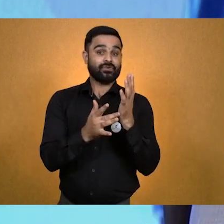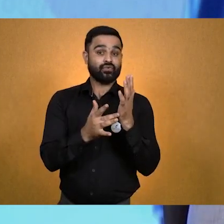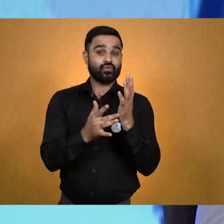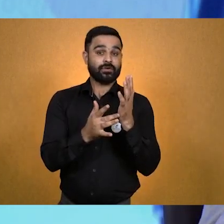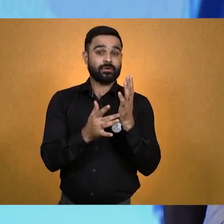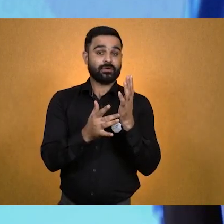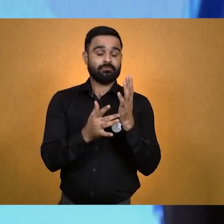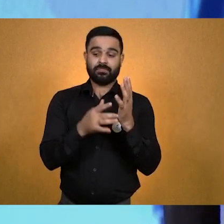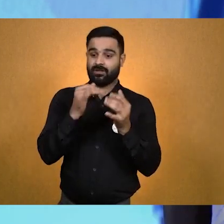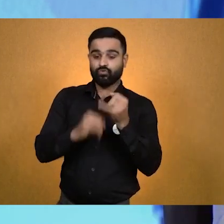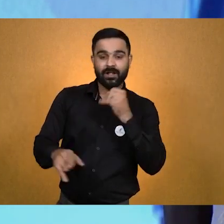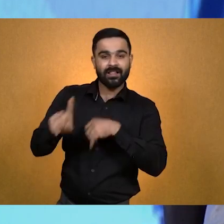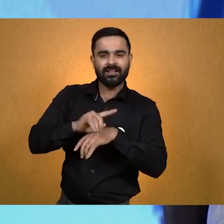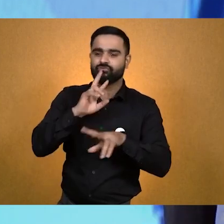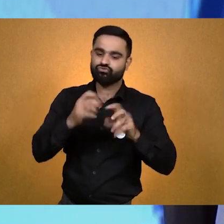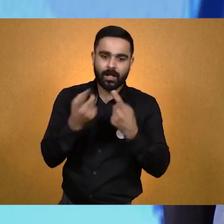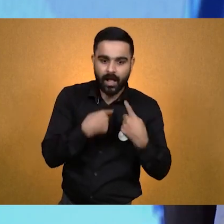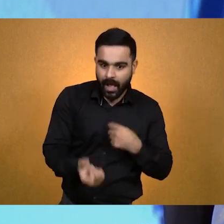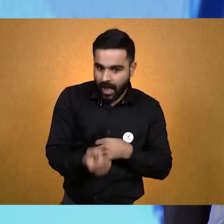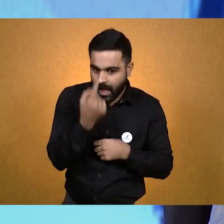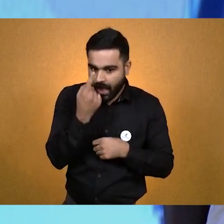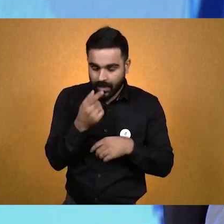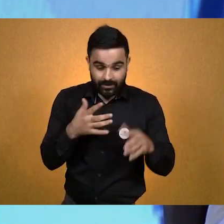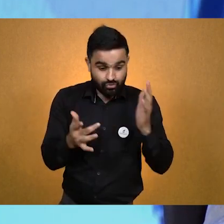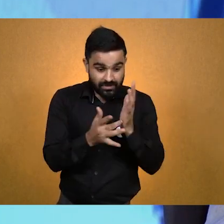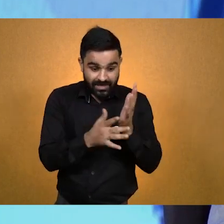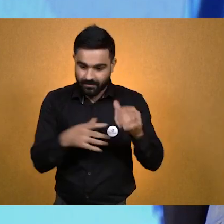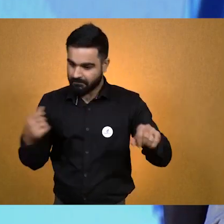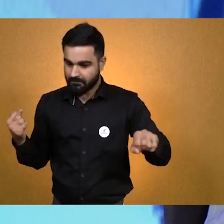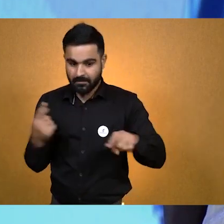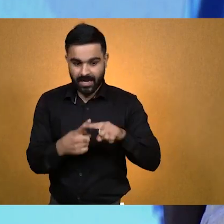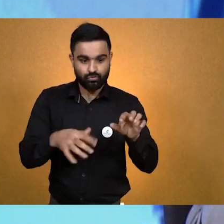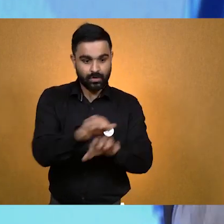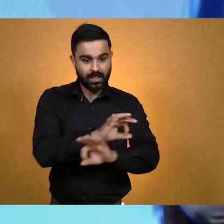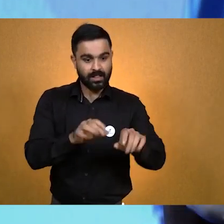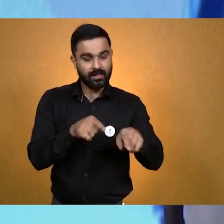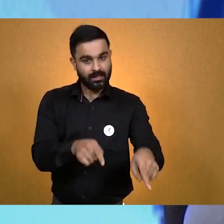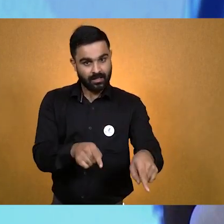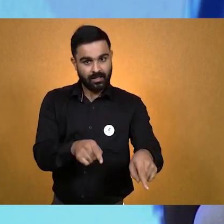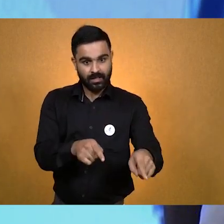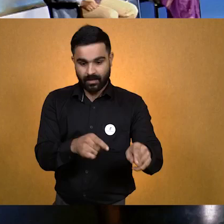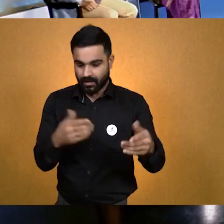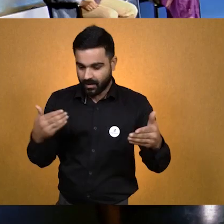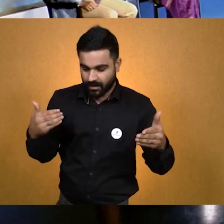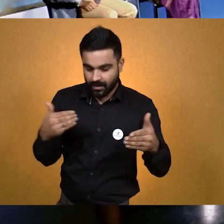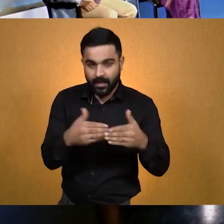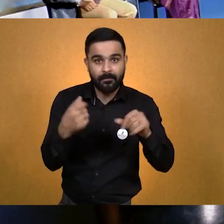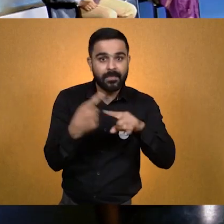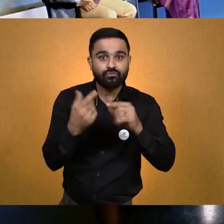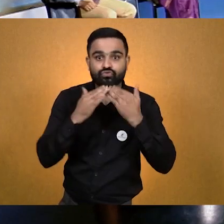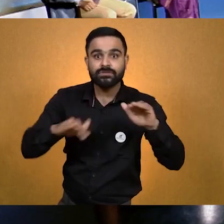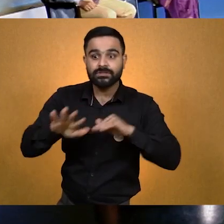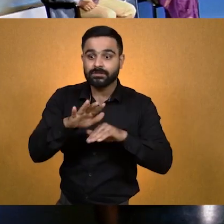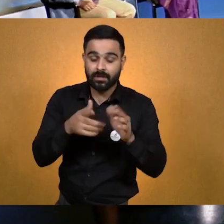like, I think, at the end of the day, it is all about understanding how those technologies which are there at an elite level percolates to